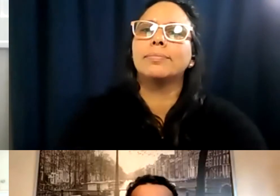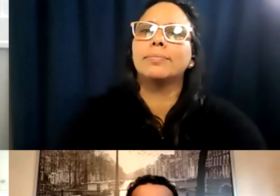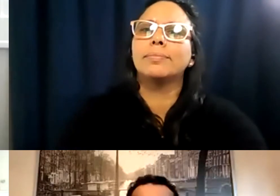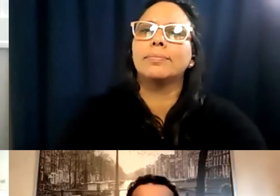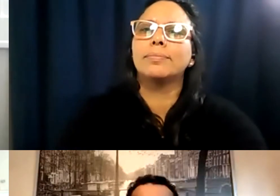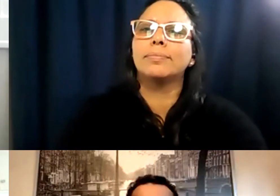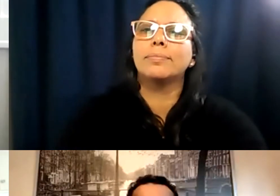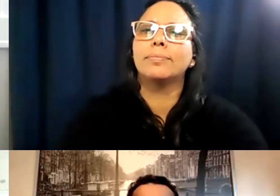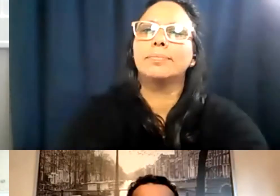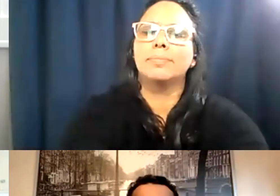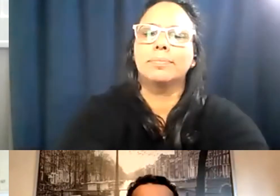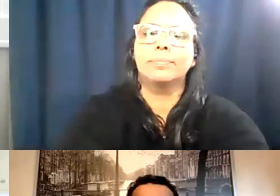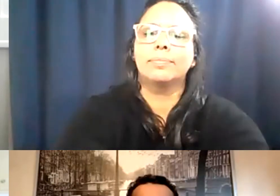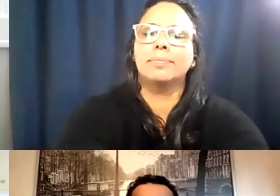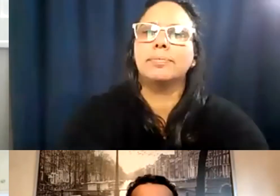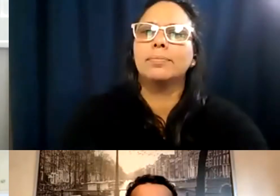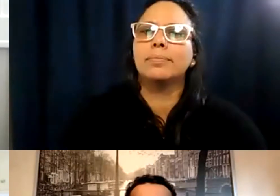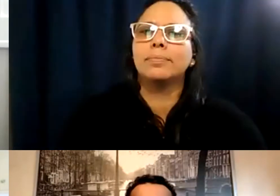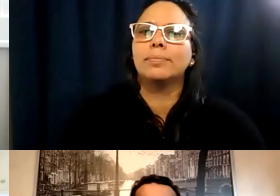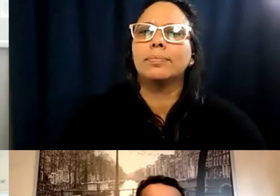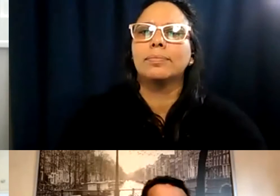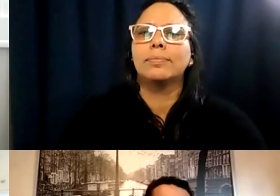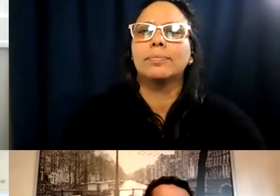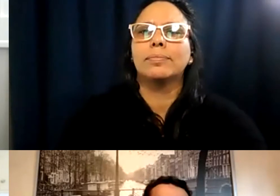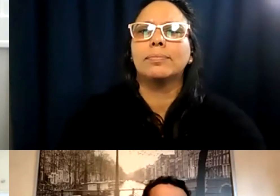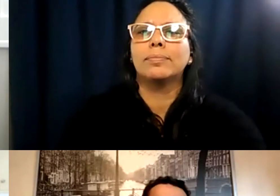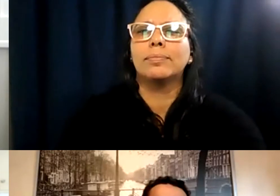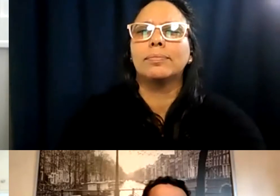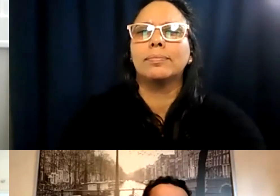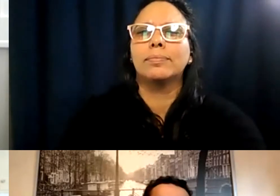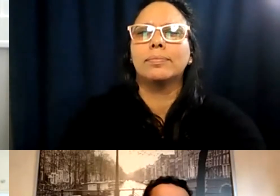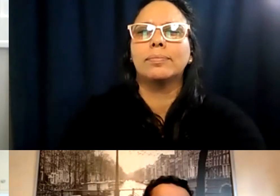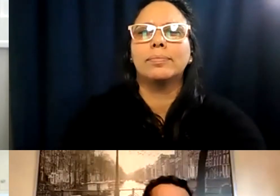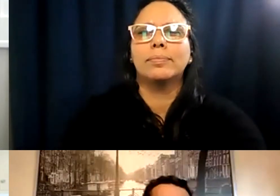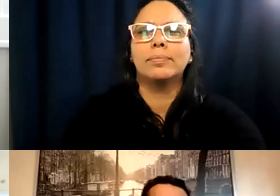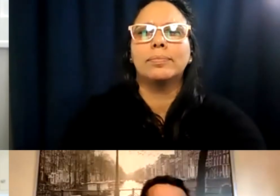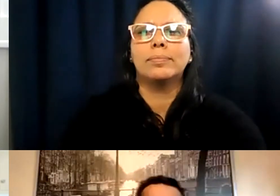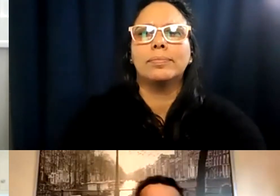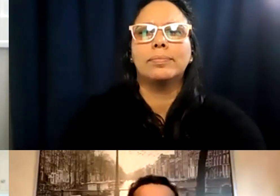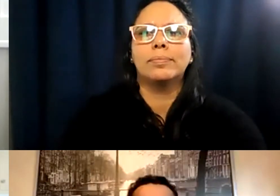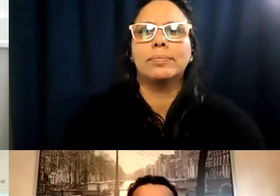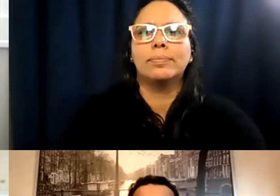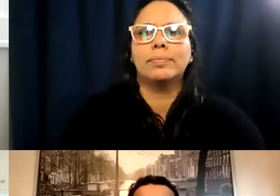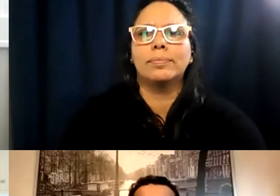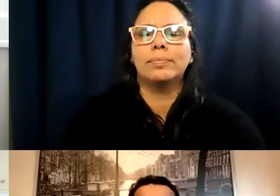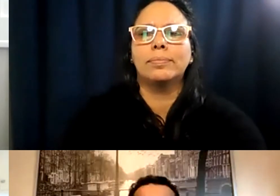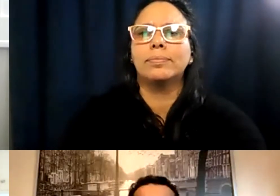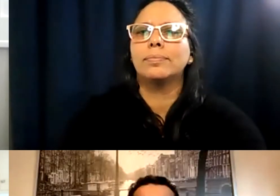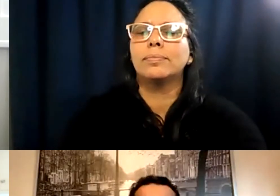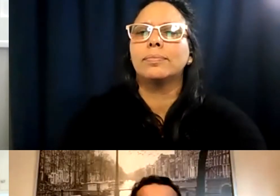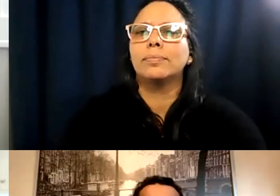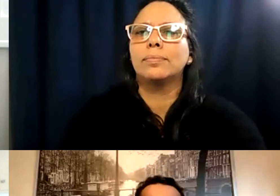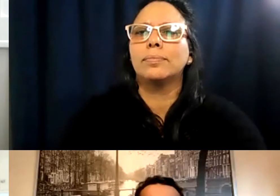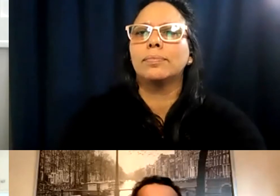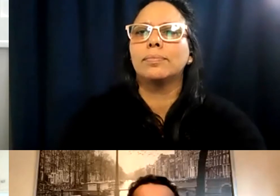Thank you. Okay, some quick housekeeping rules to just go over. If you wish to speak or ask a question verbally, please raise